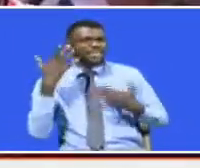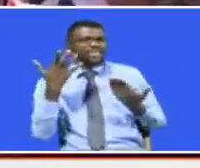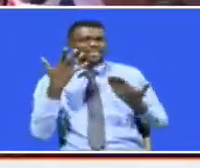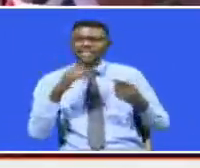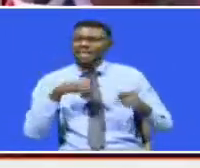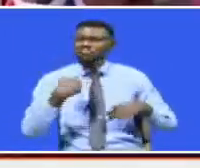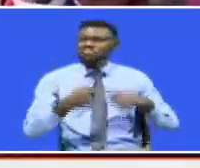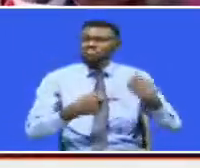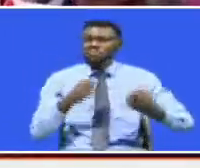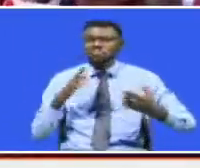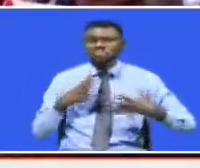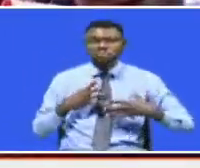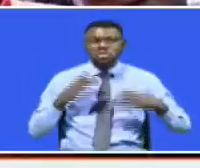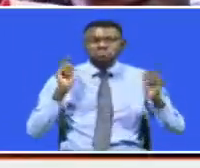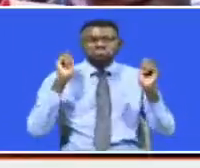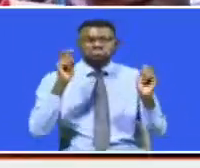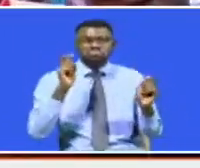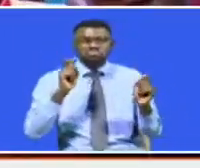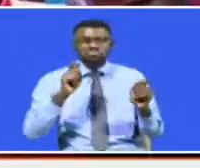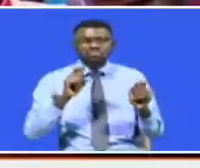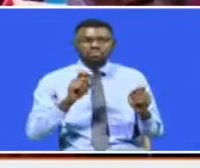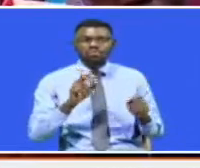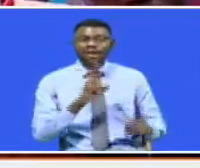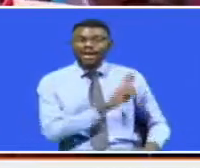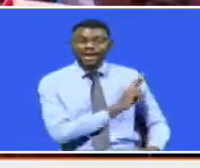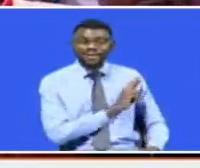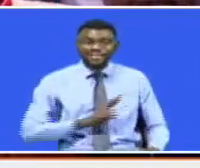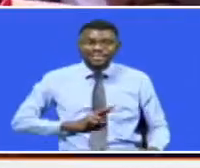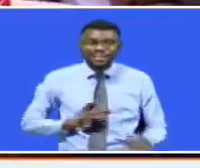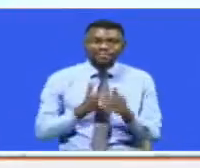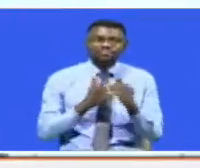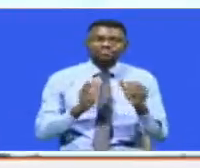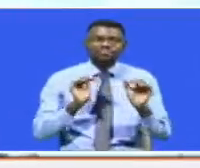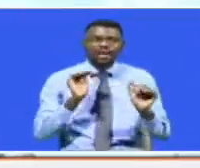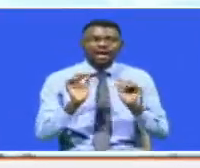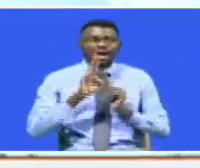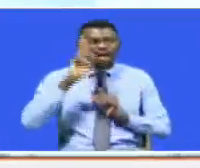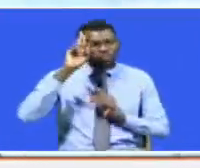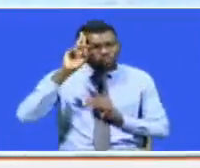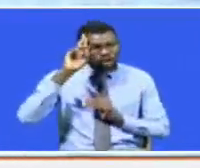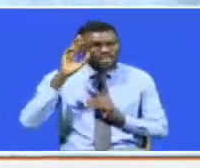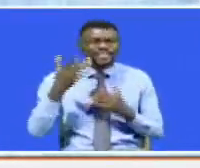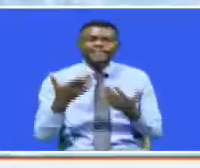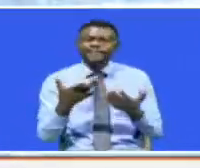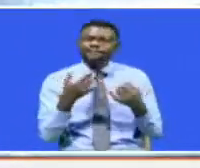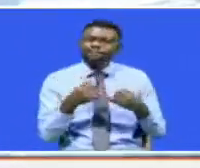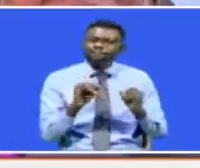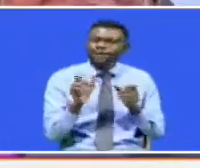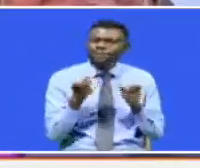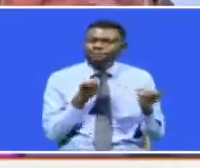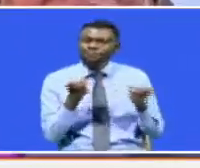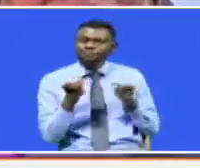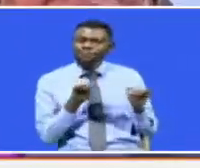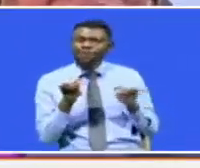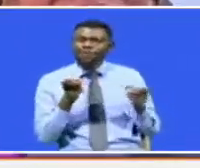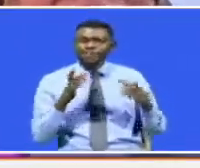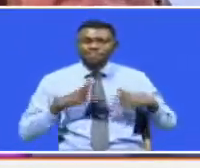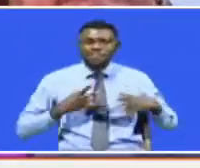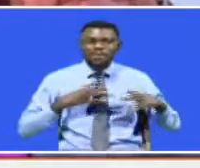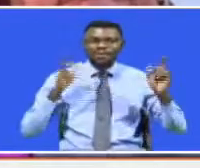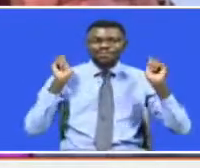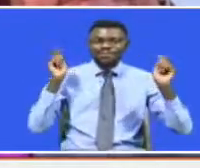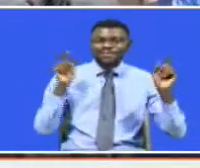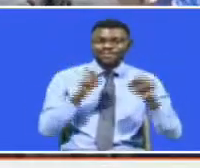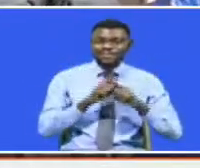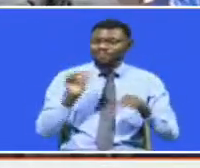protesters, religious leaders have called on the police to exercise restraint as they contain protesters and add the opposition